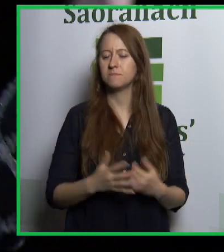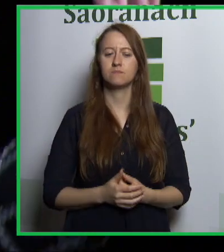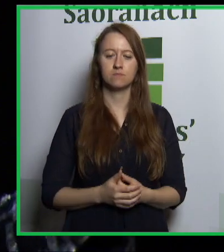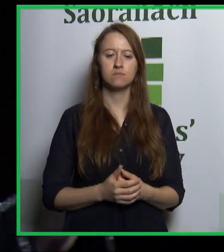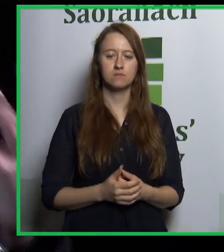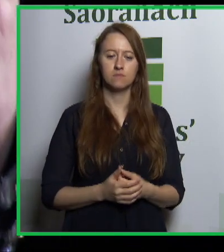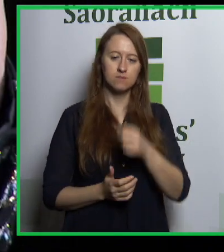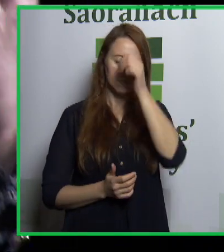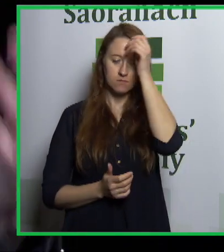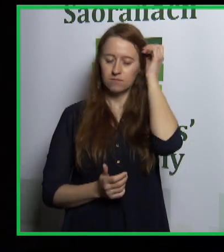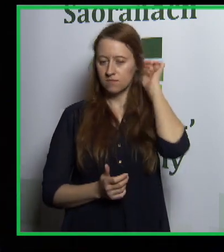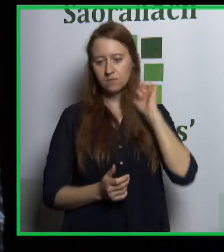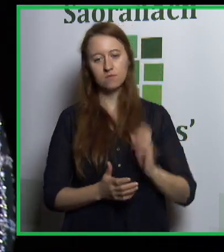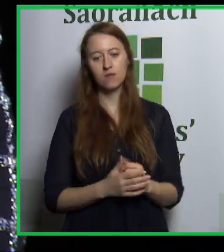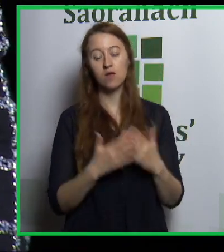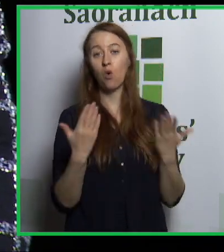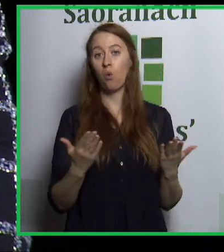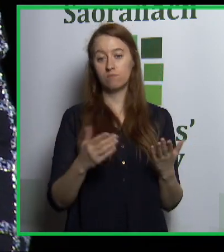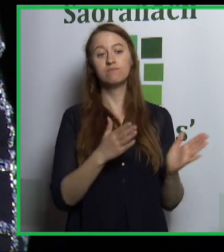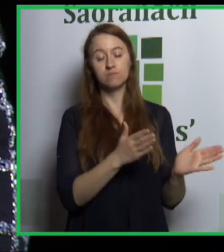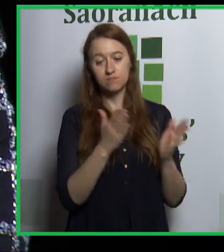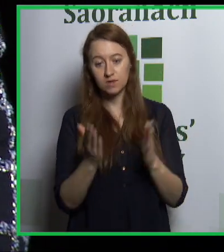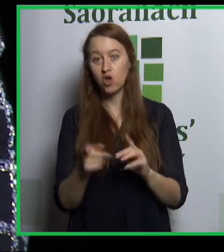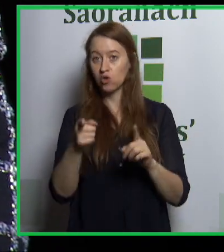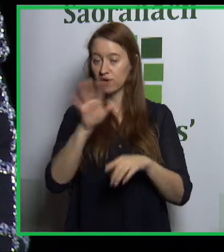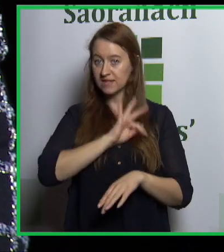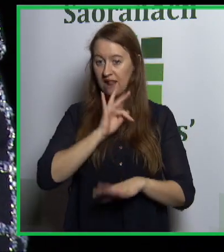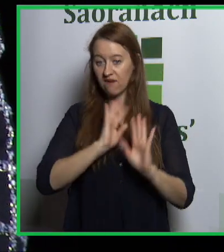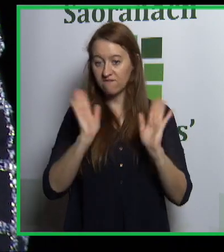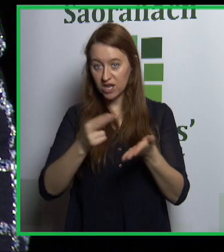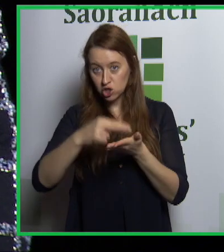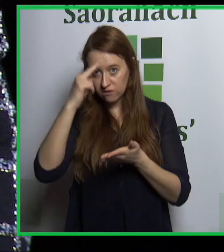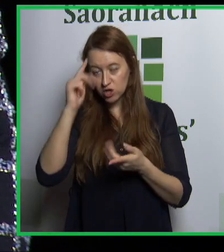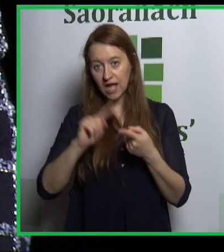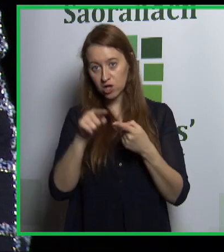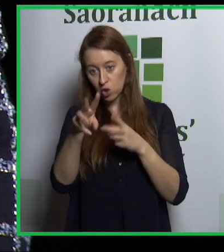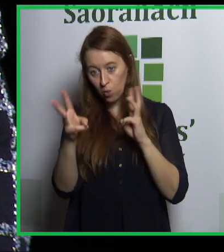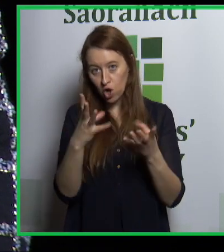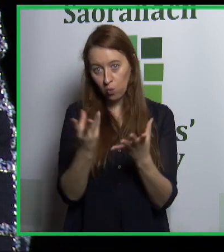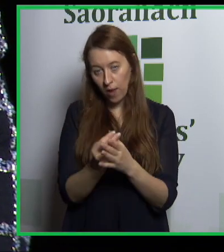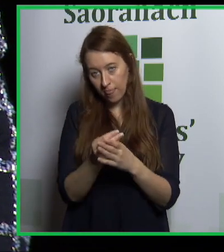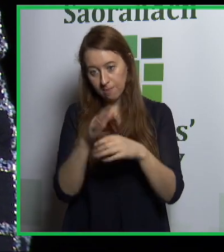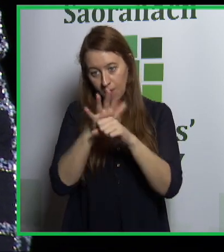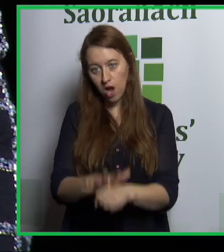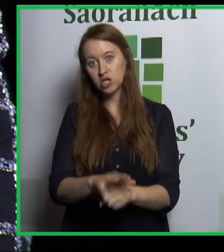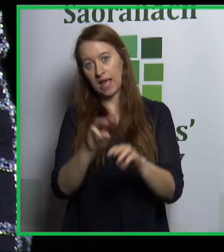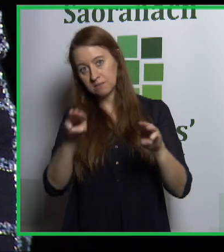you've been to university. You're actually working with marginalised young people in the South Inner City here in Dublin,